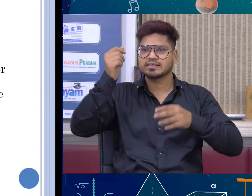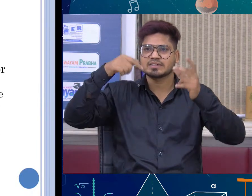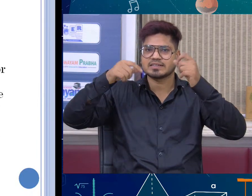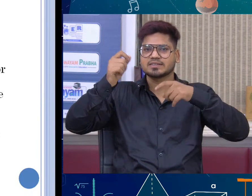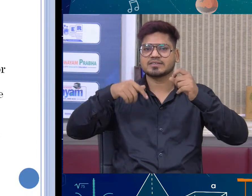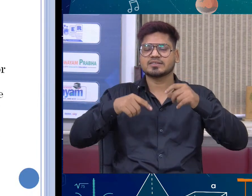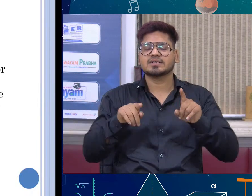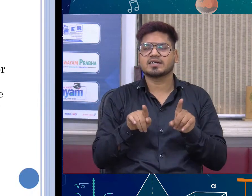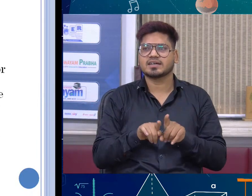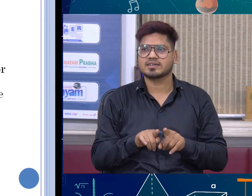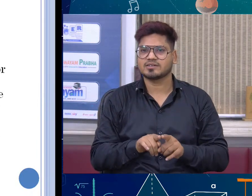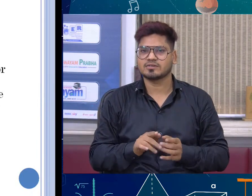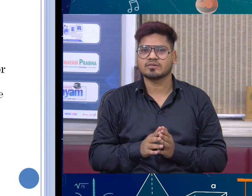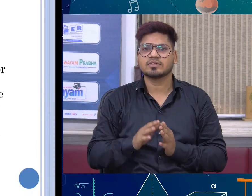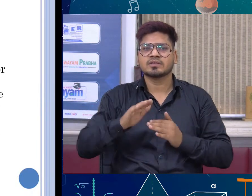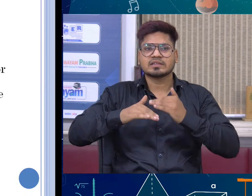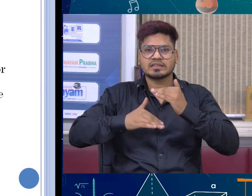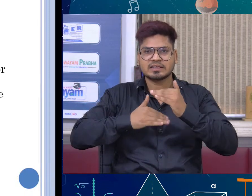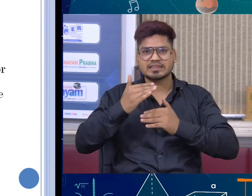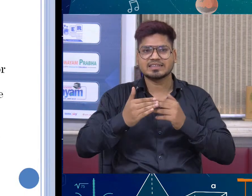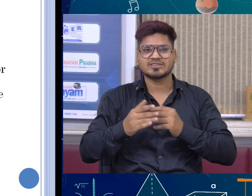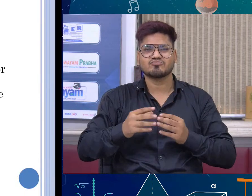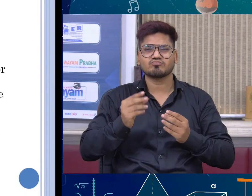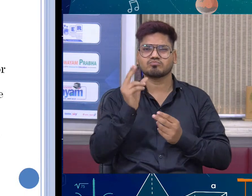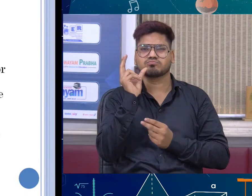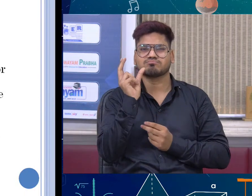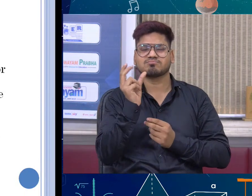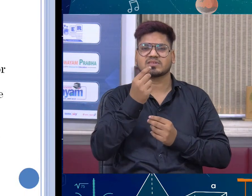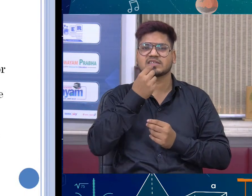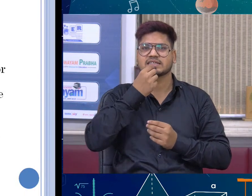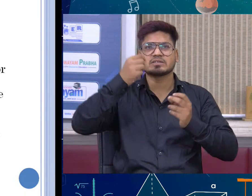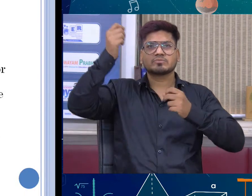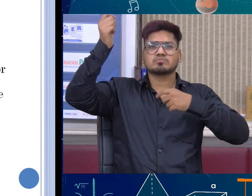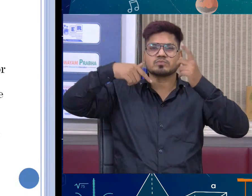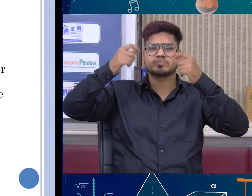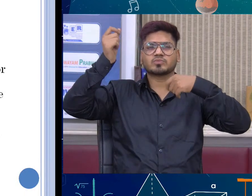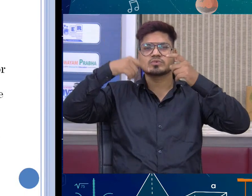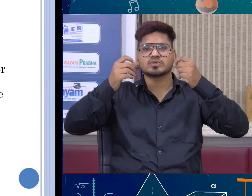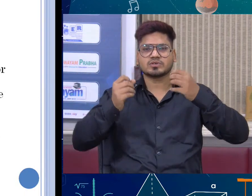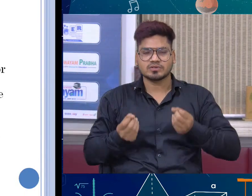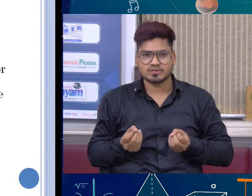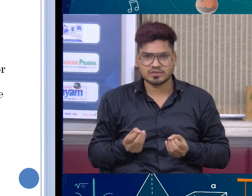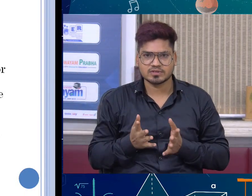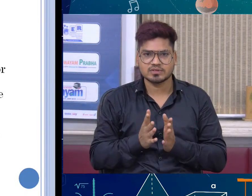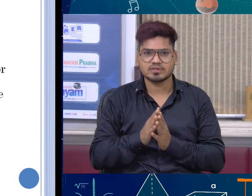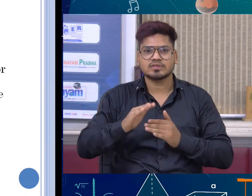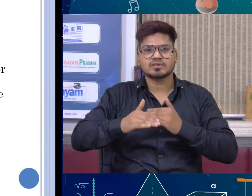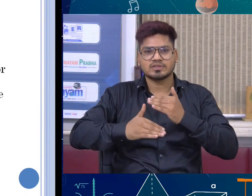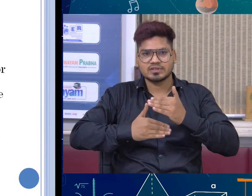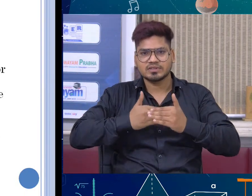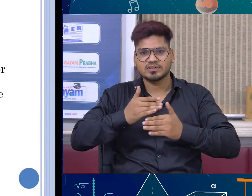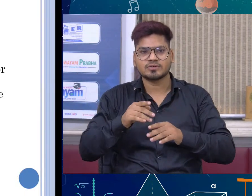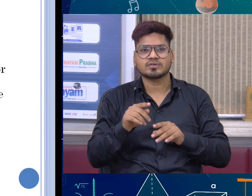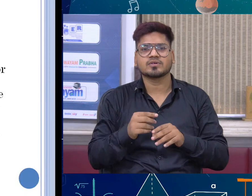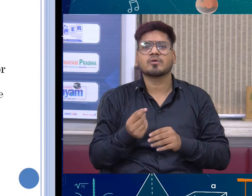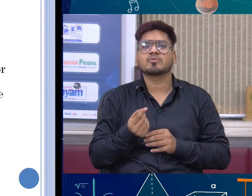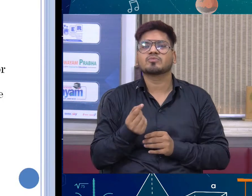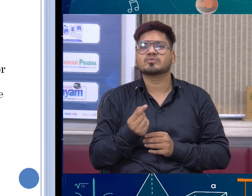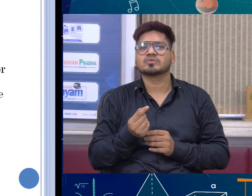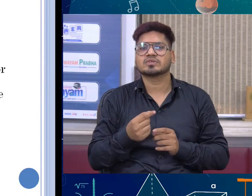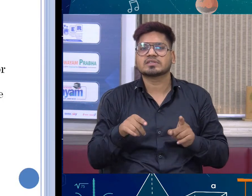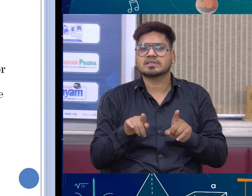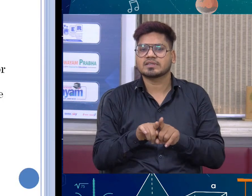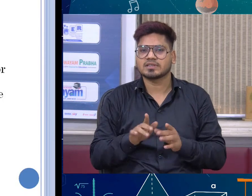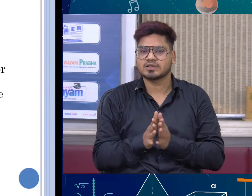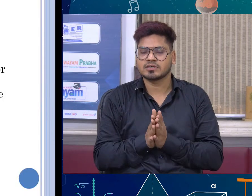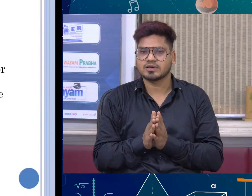started, after hailstones begin to fall. So it is little bit unexpected.